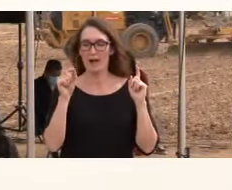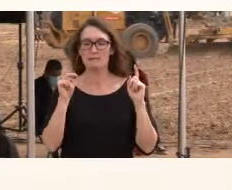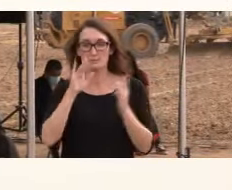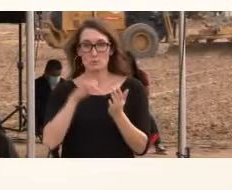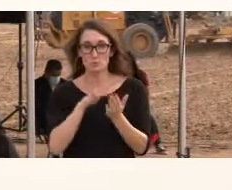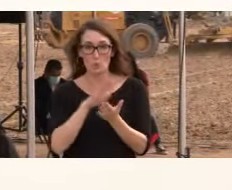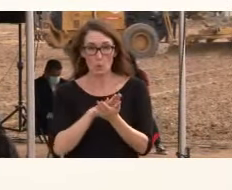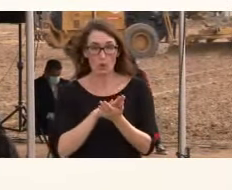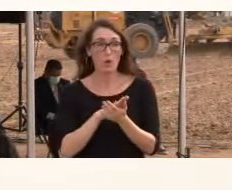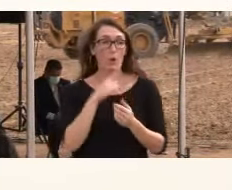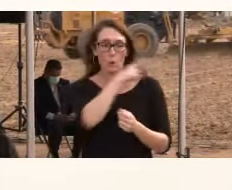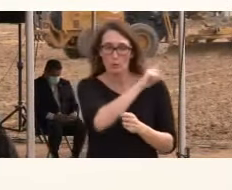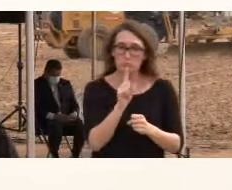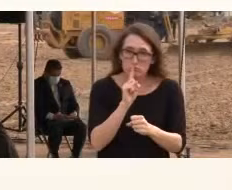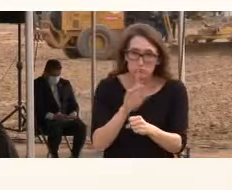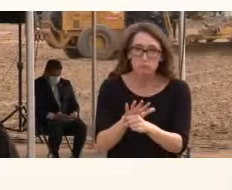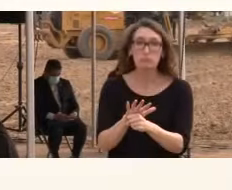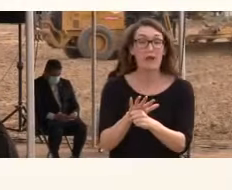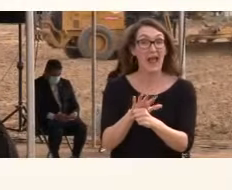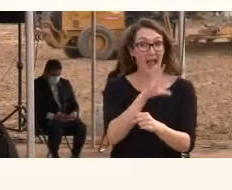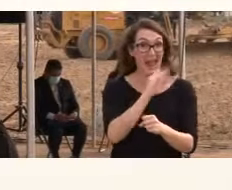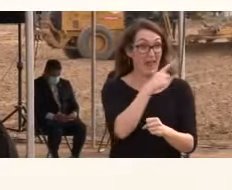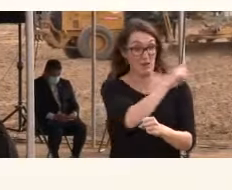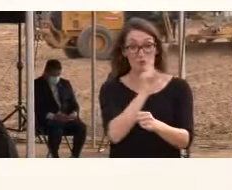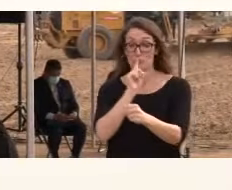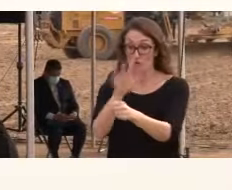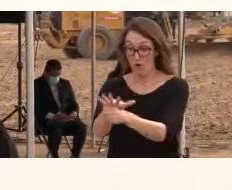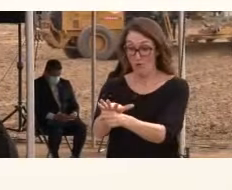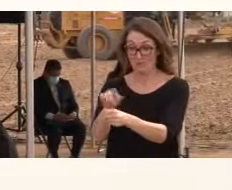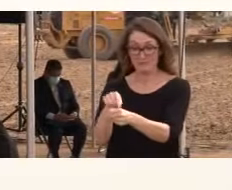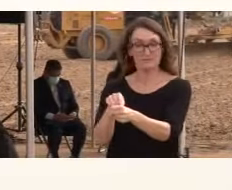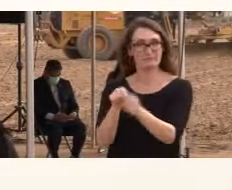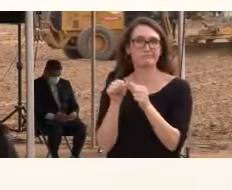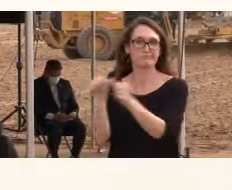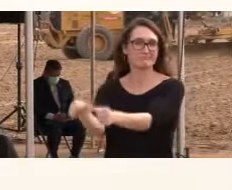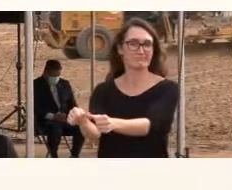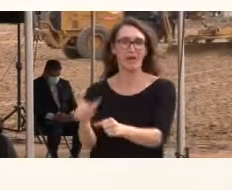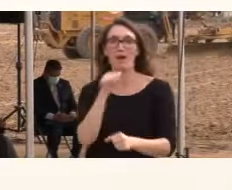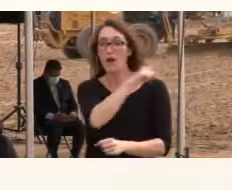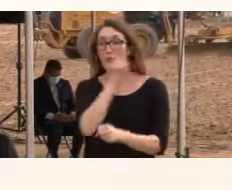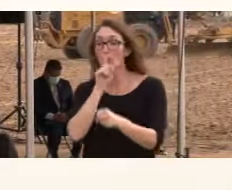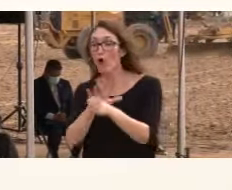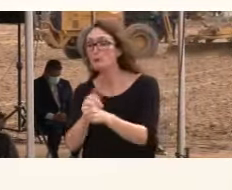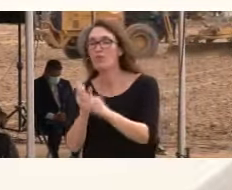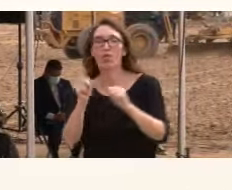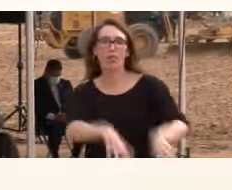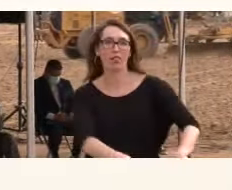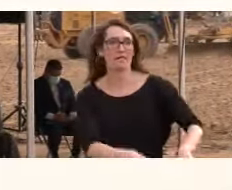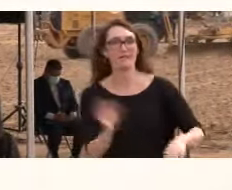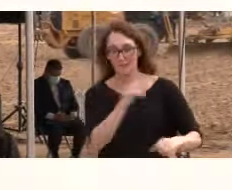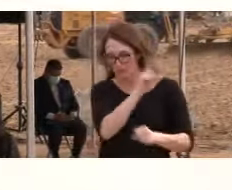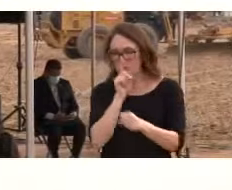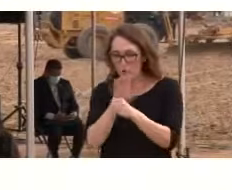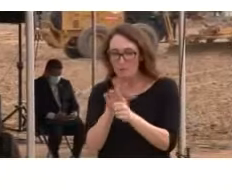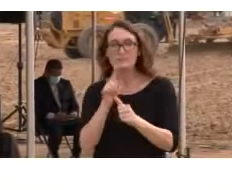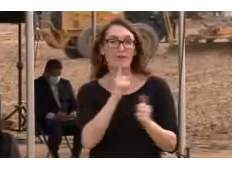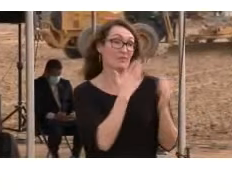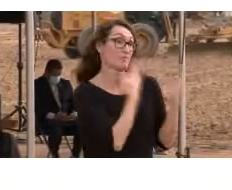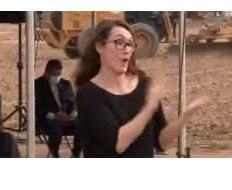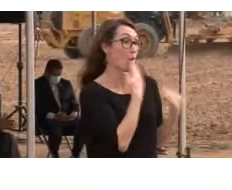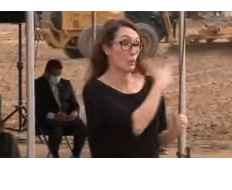made a commitment and a promise, and I just want to say, sir, thank you for delivering on this promise.